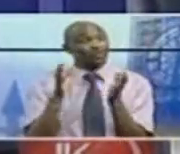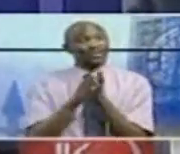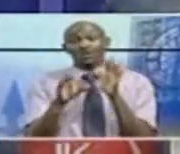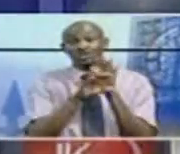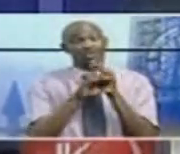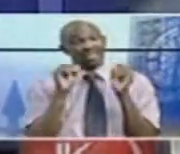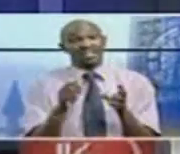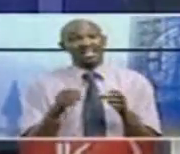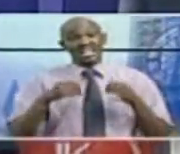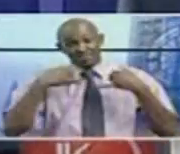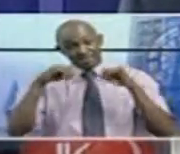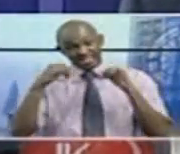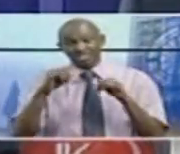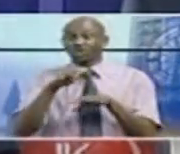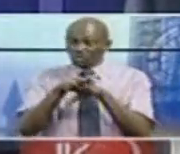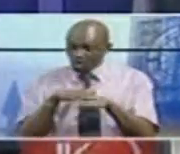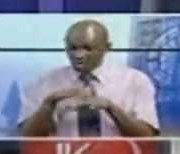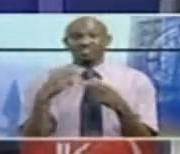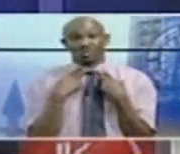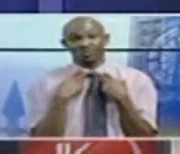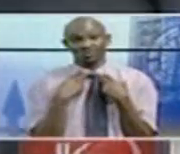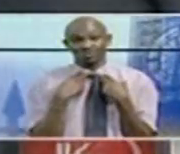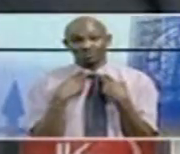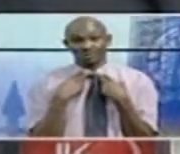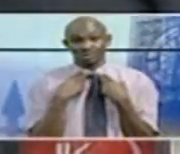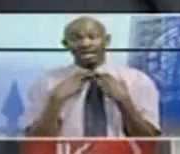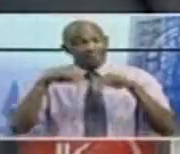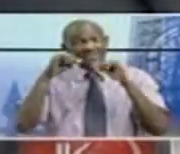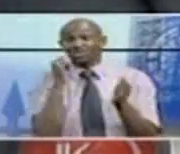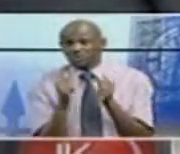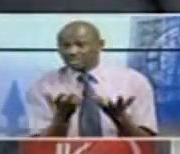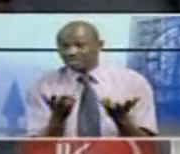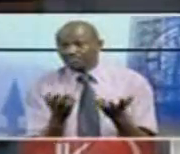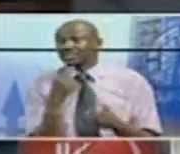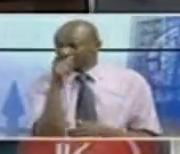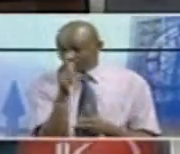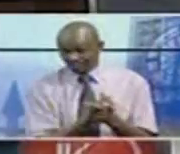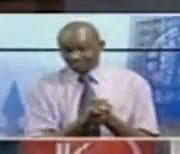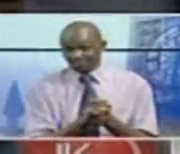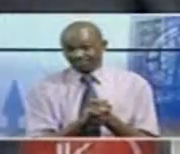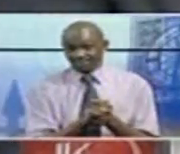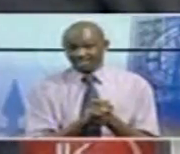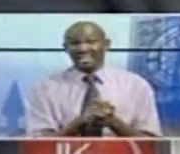the implementation has stalled. Which implementation? Of the constitution. Can I tell you? Yeah.